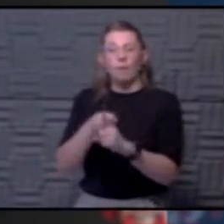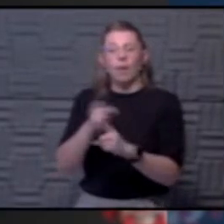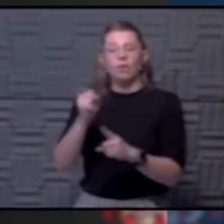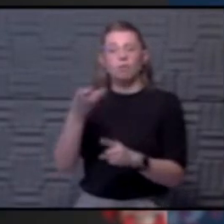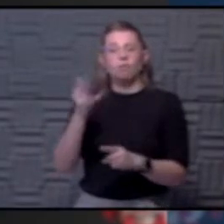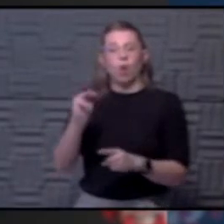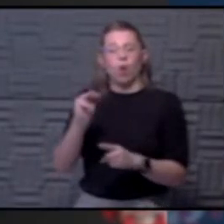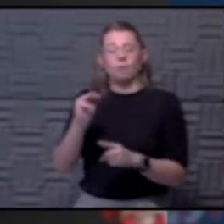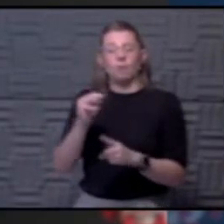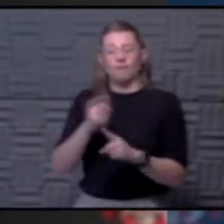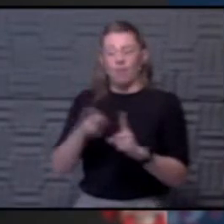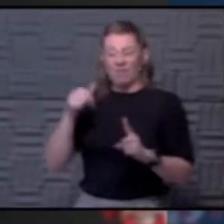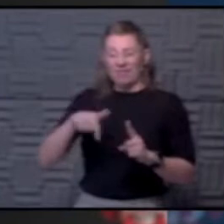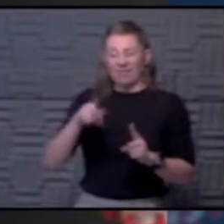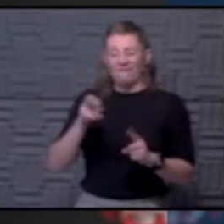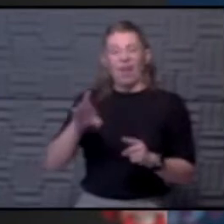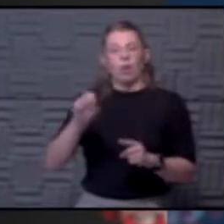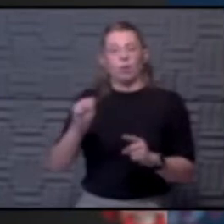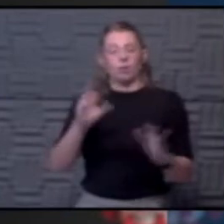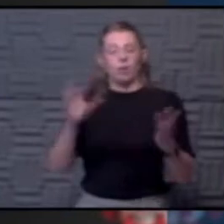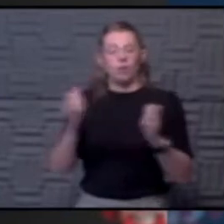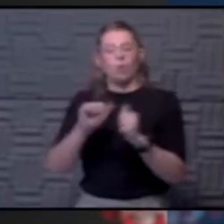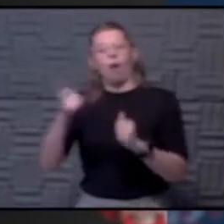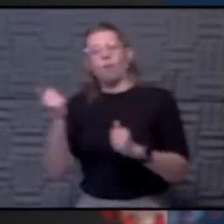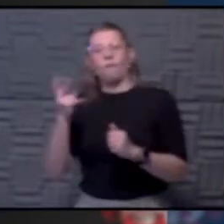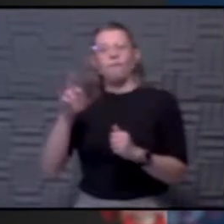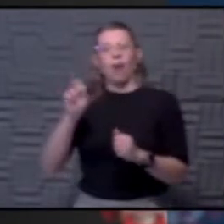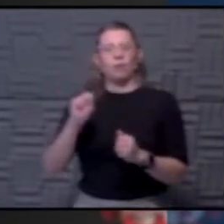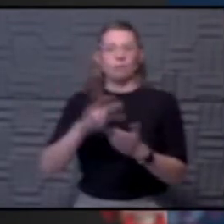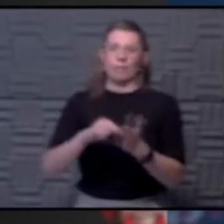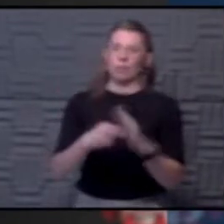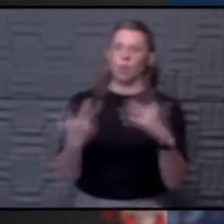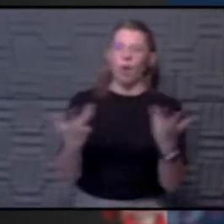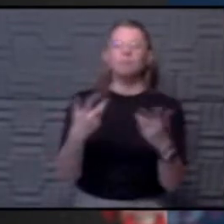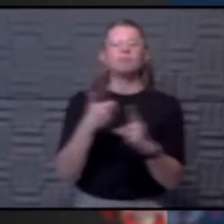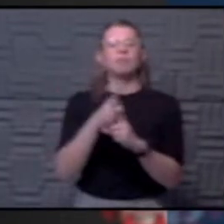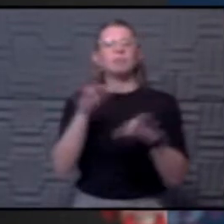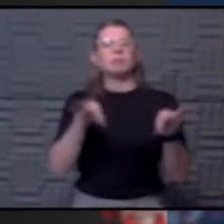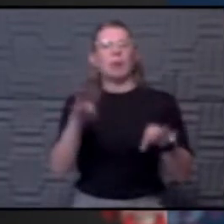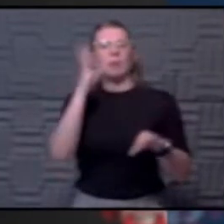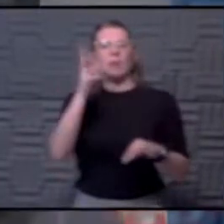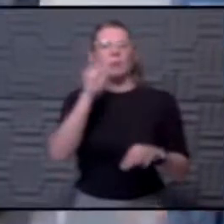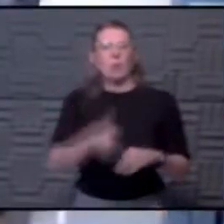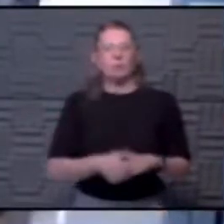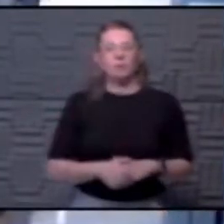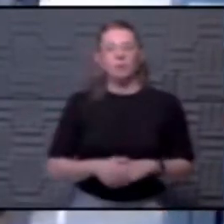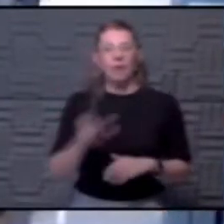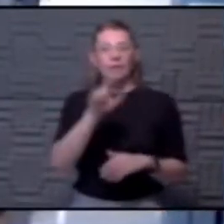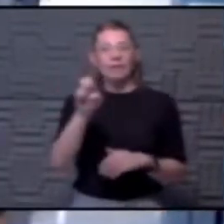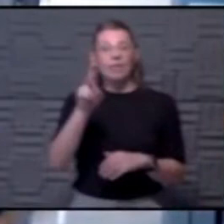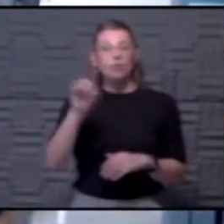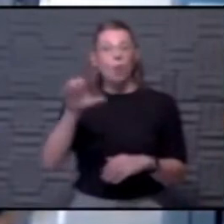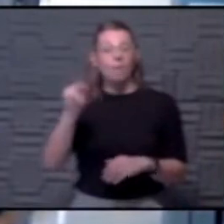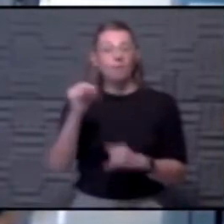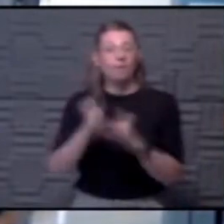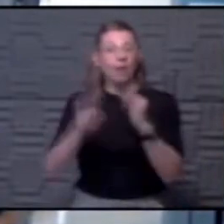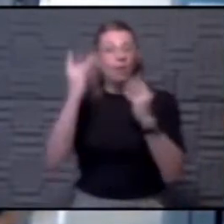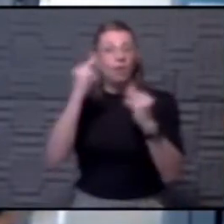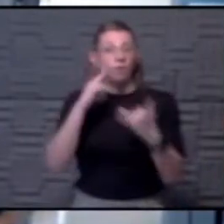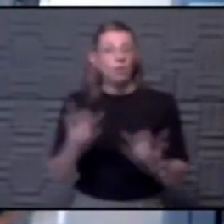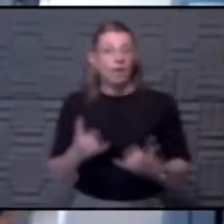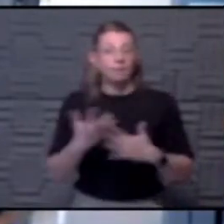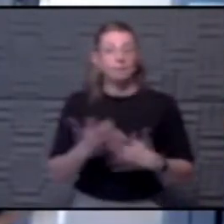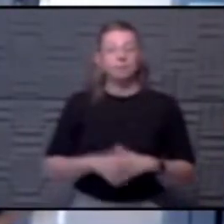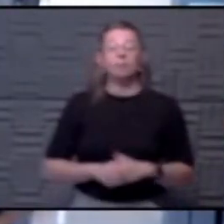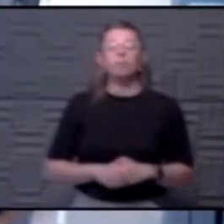this virus to other viruses. What does it mean? Lee Norman, final thoughts for today. Yes, I have one final thought,